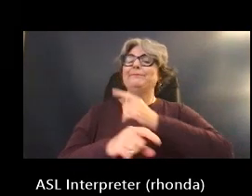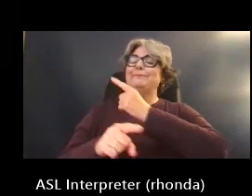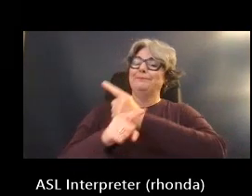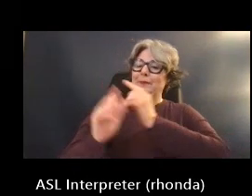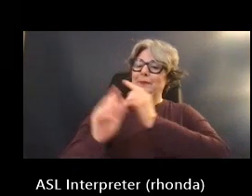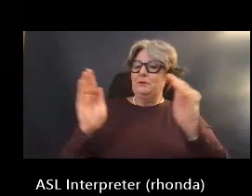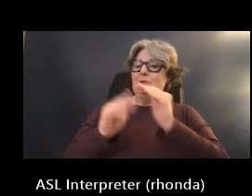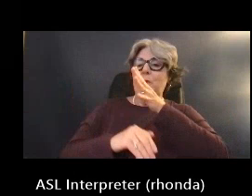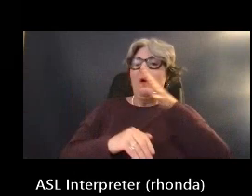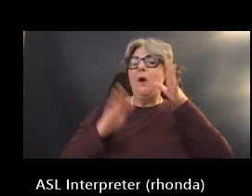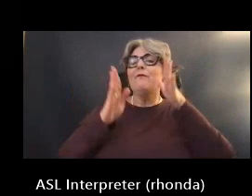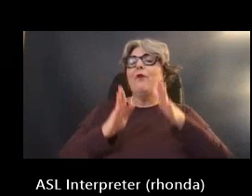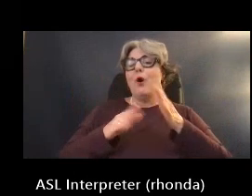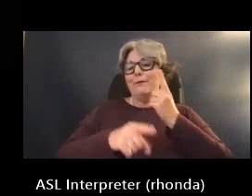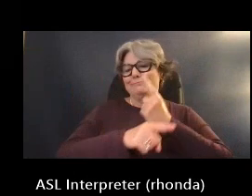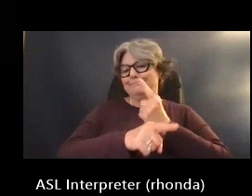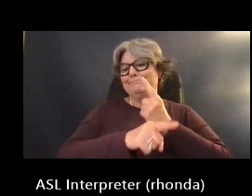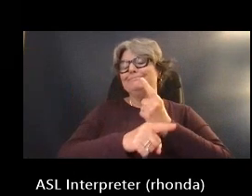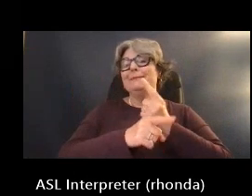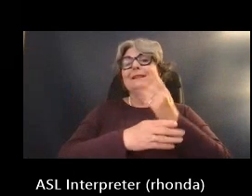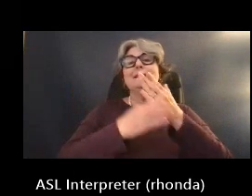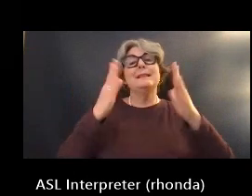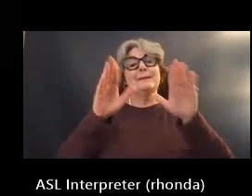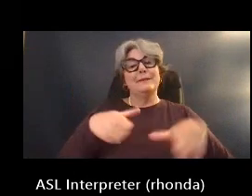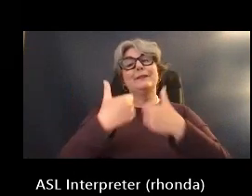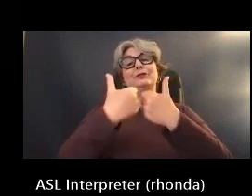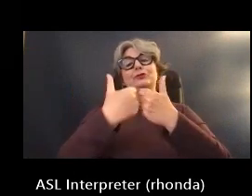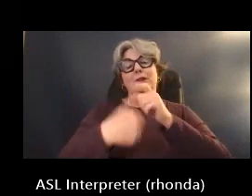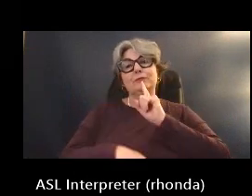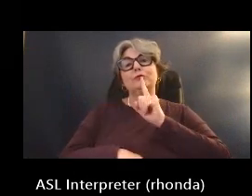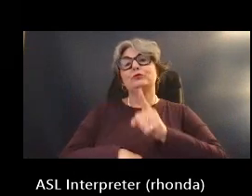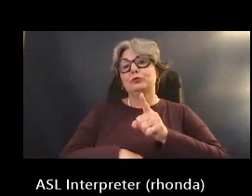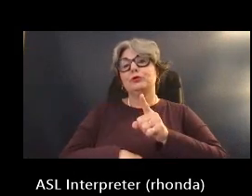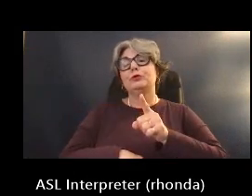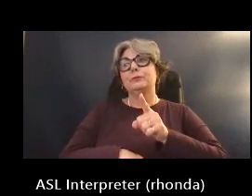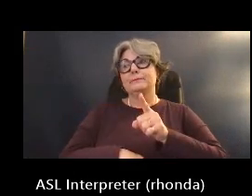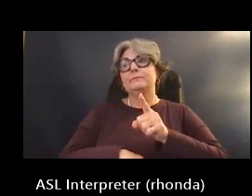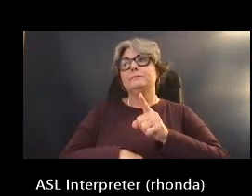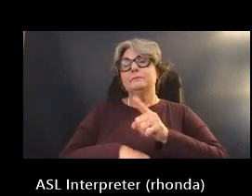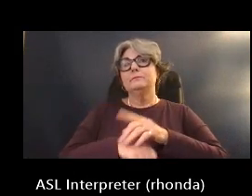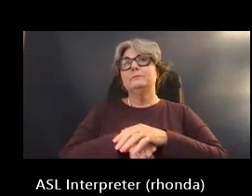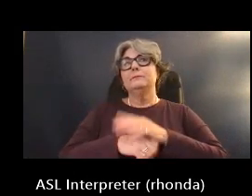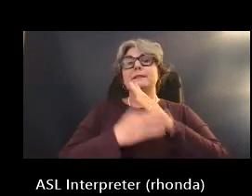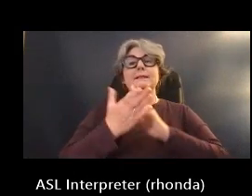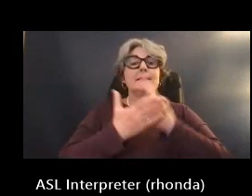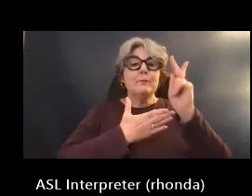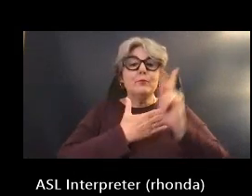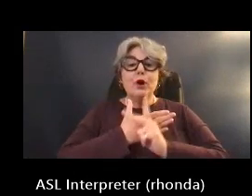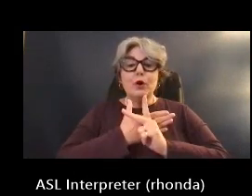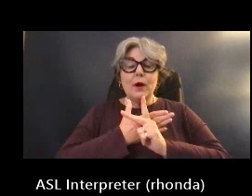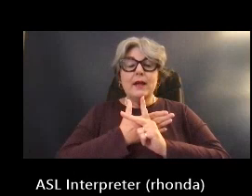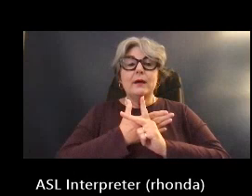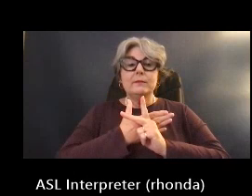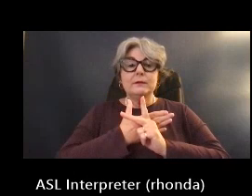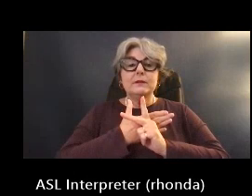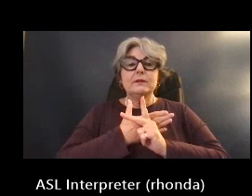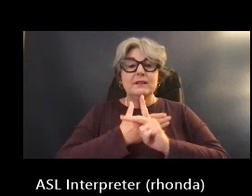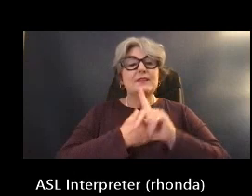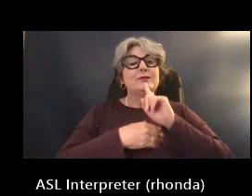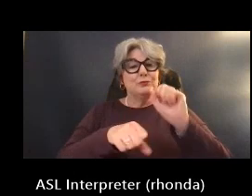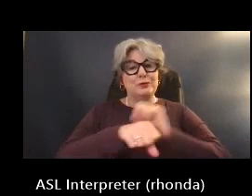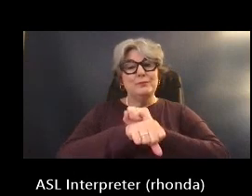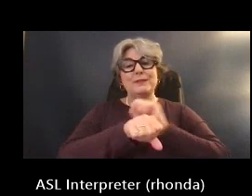scale farmer, for some of these challenges, for some of these programs, the larger scales, it is